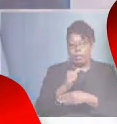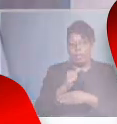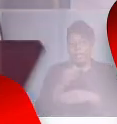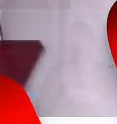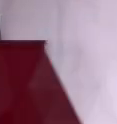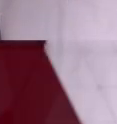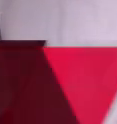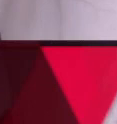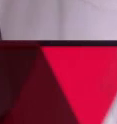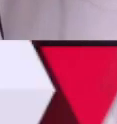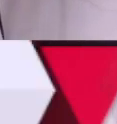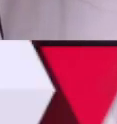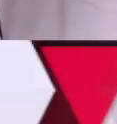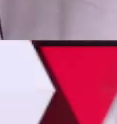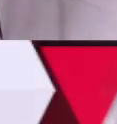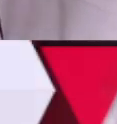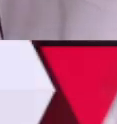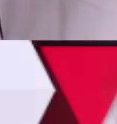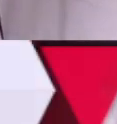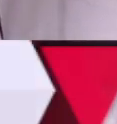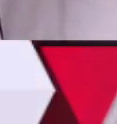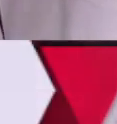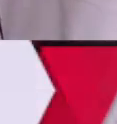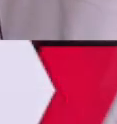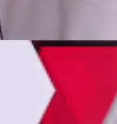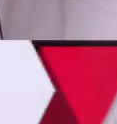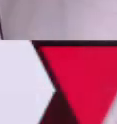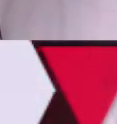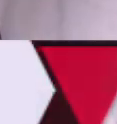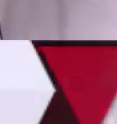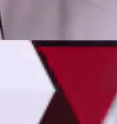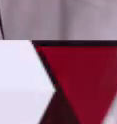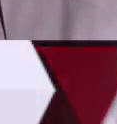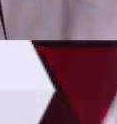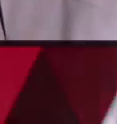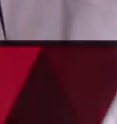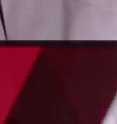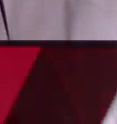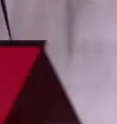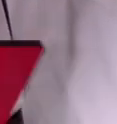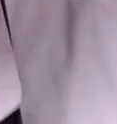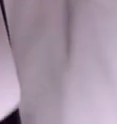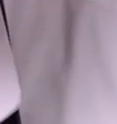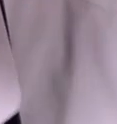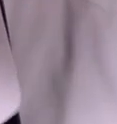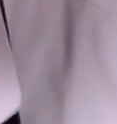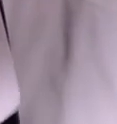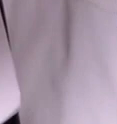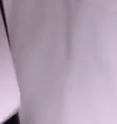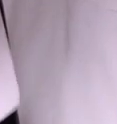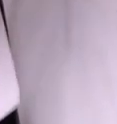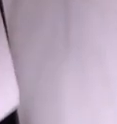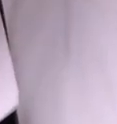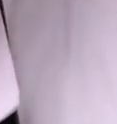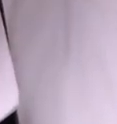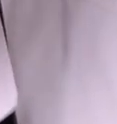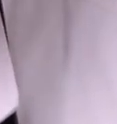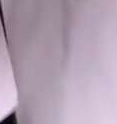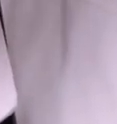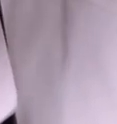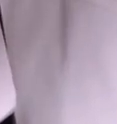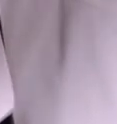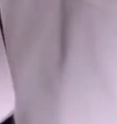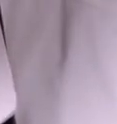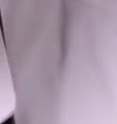ought not to get it. It's for people who are HIV negative and are at risk of contracting HIV. When used properly, PrEP can provide a